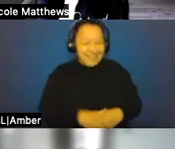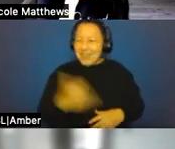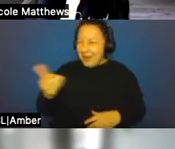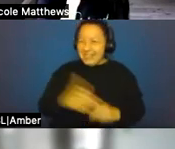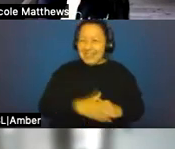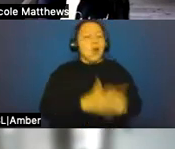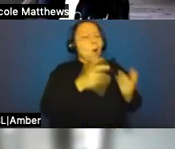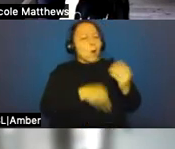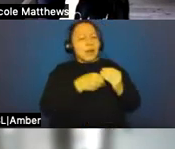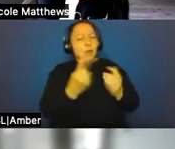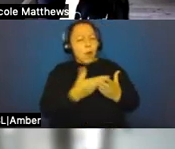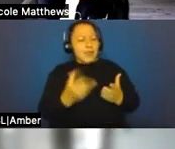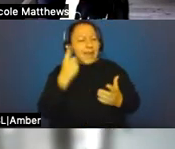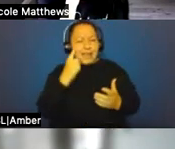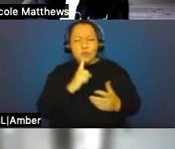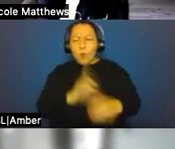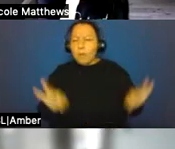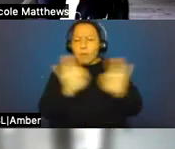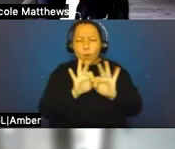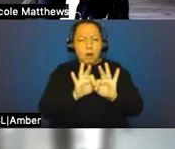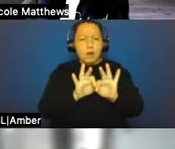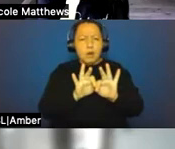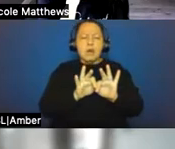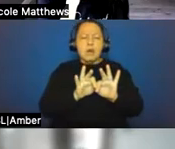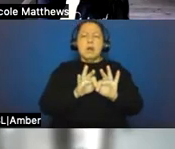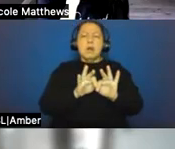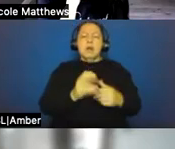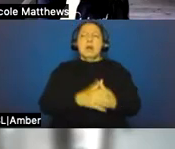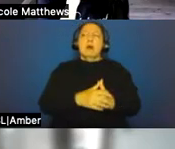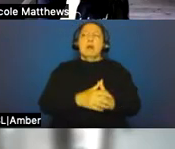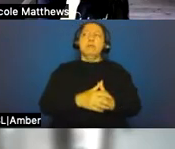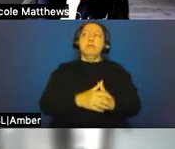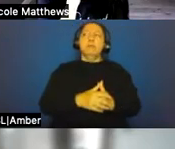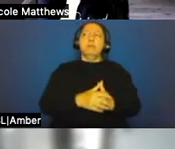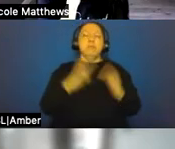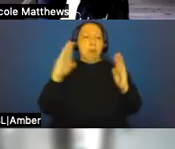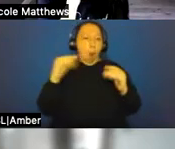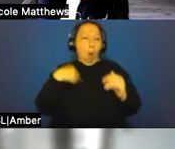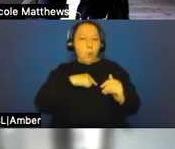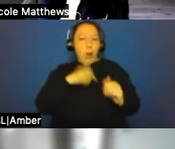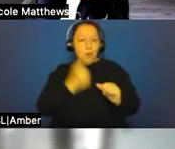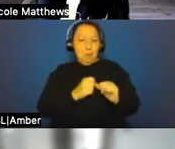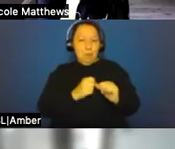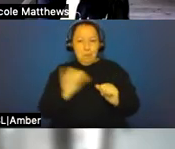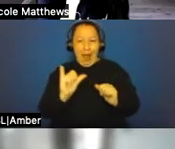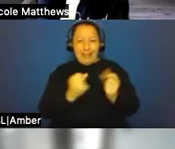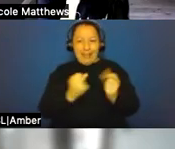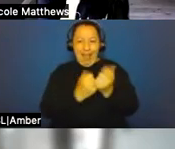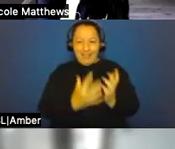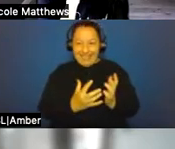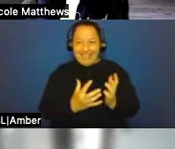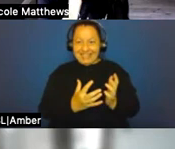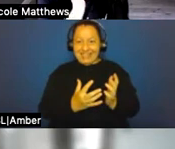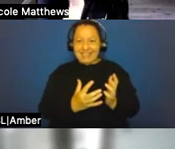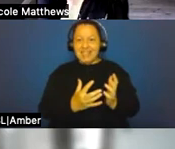that I think is so important that really I hope we remember as advocates is putting that